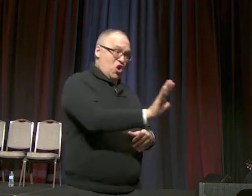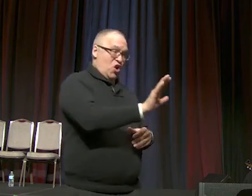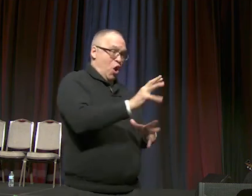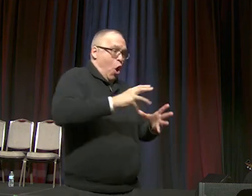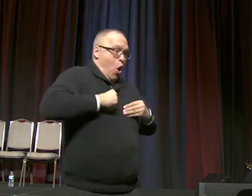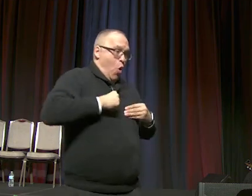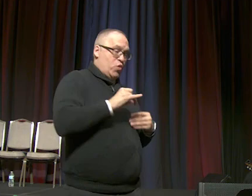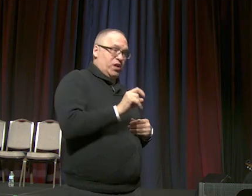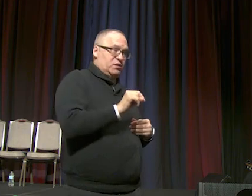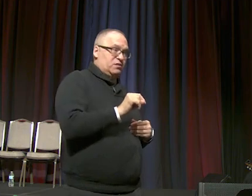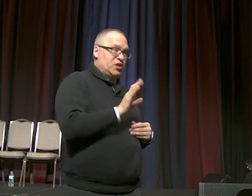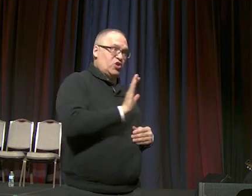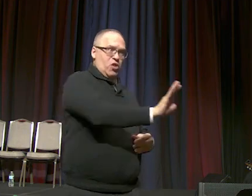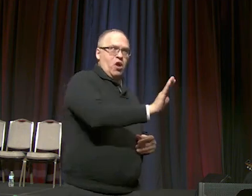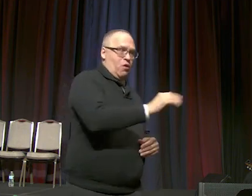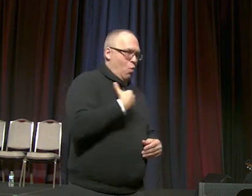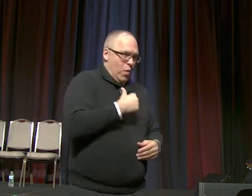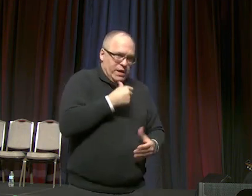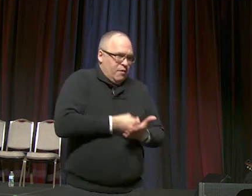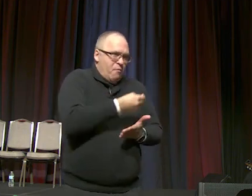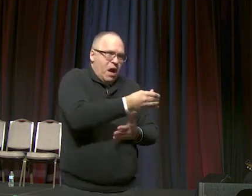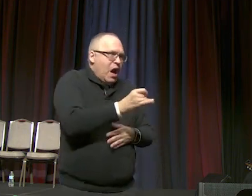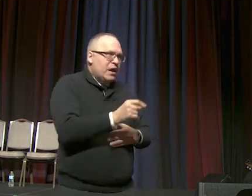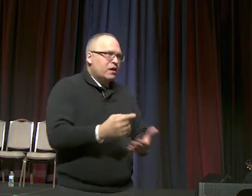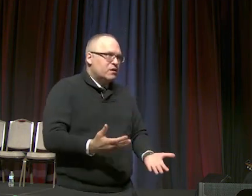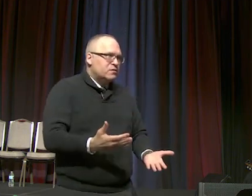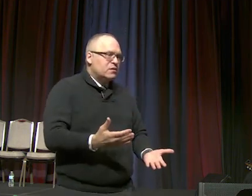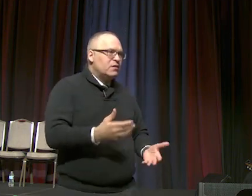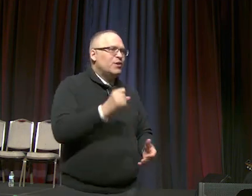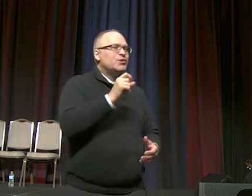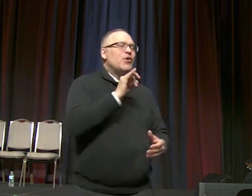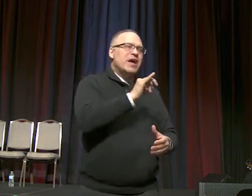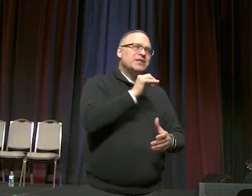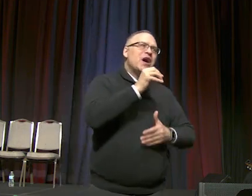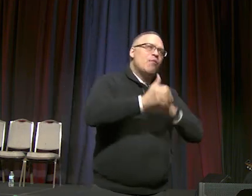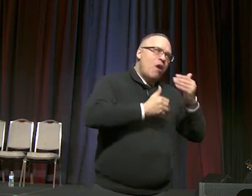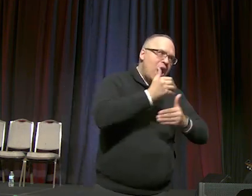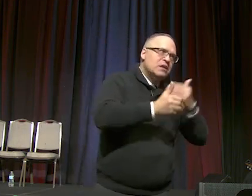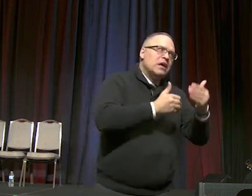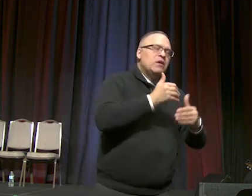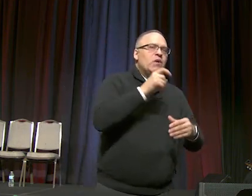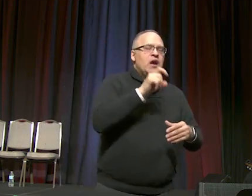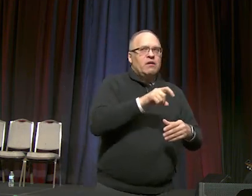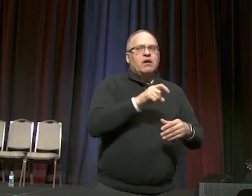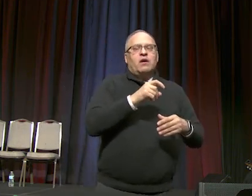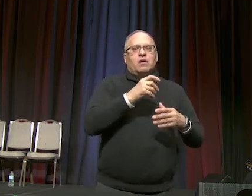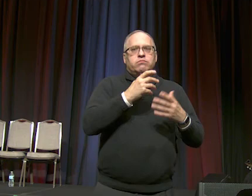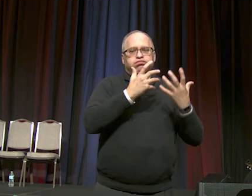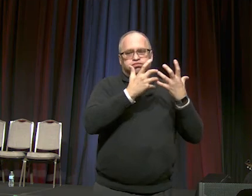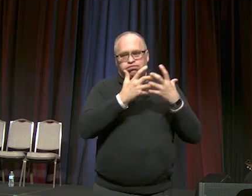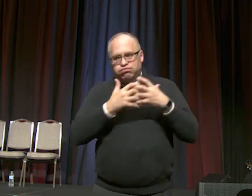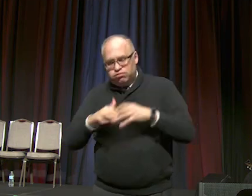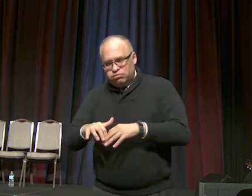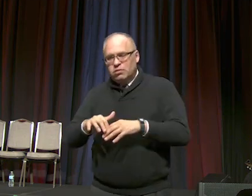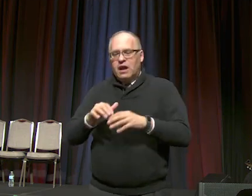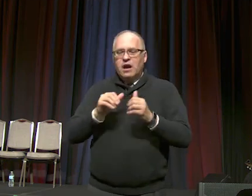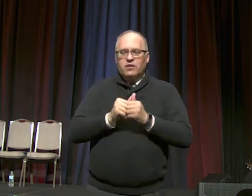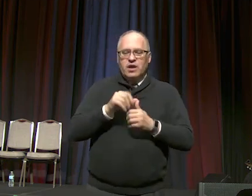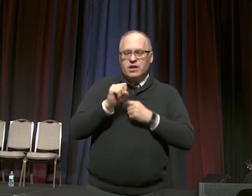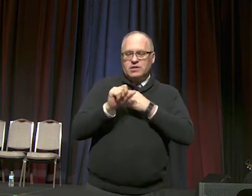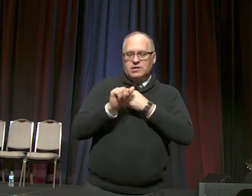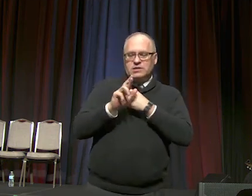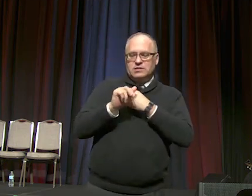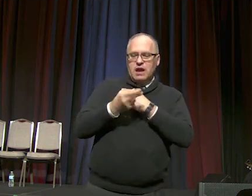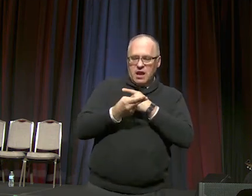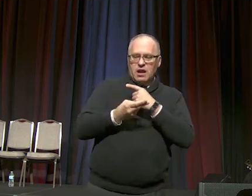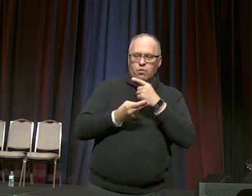no longer own it. And so it is a process that we have to work through, and Sarah works with each of the individuals